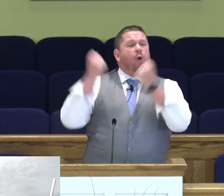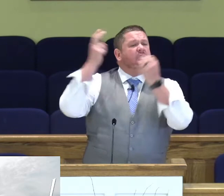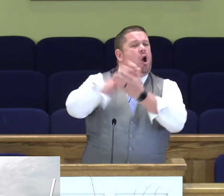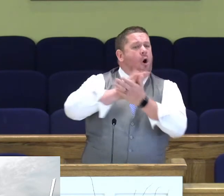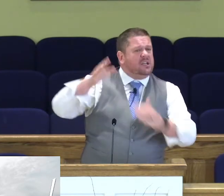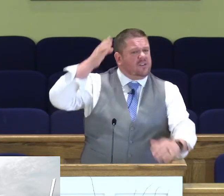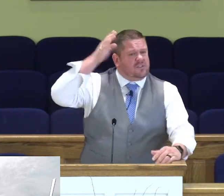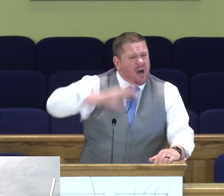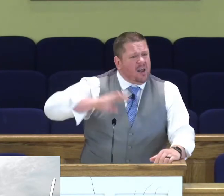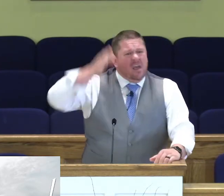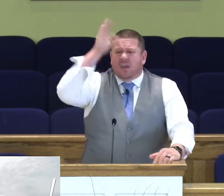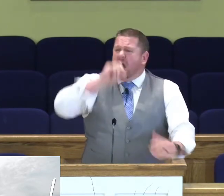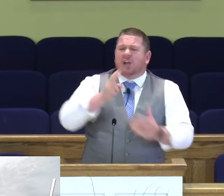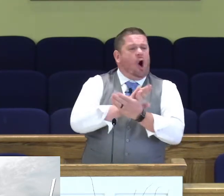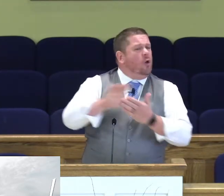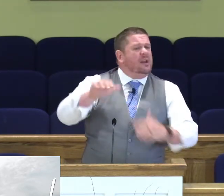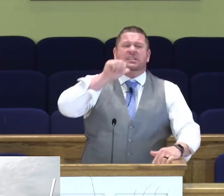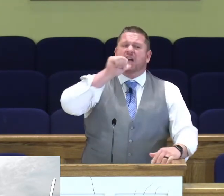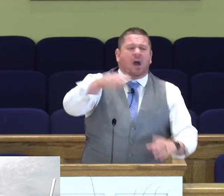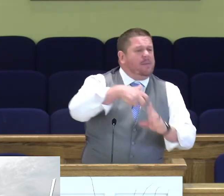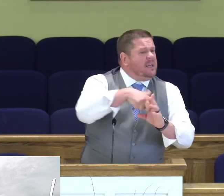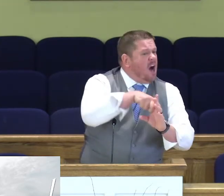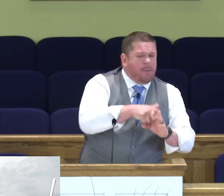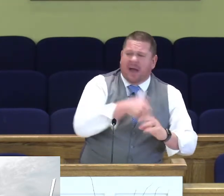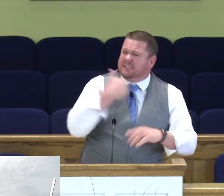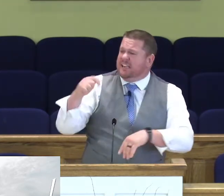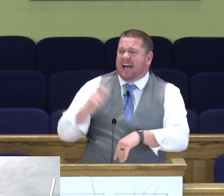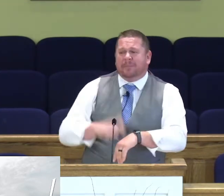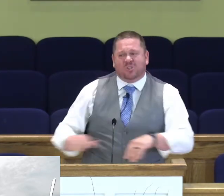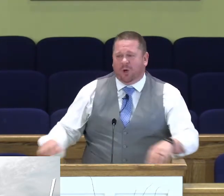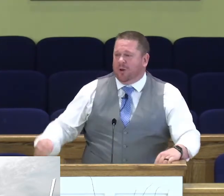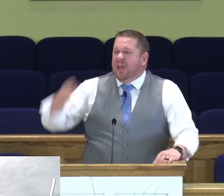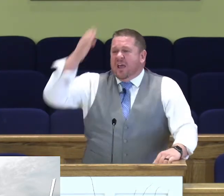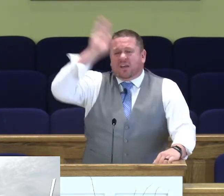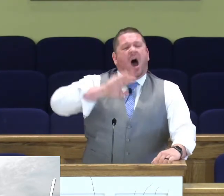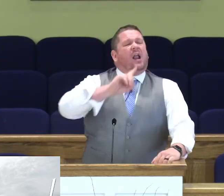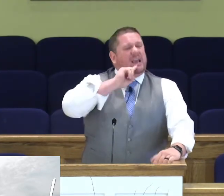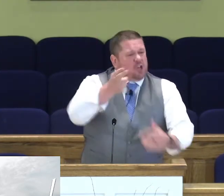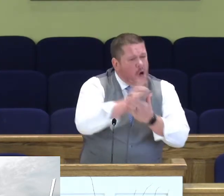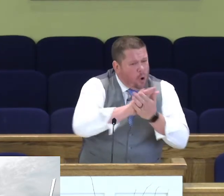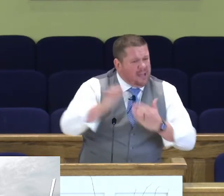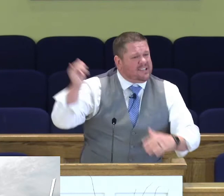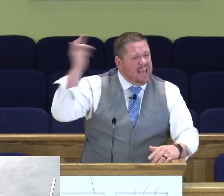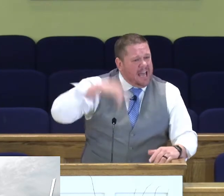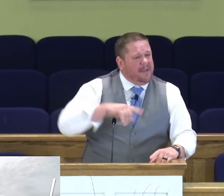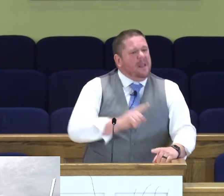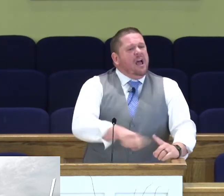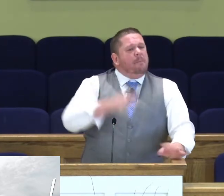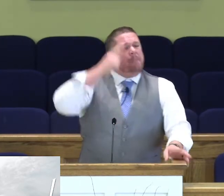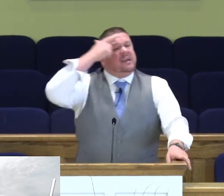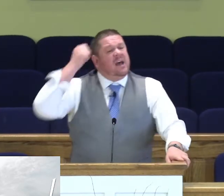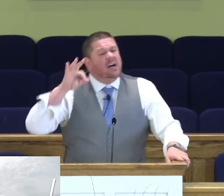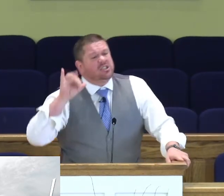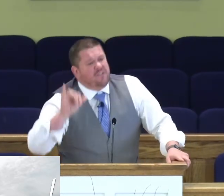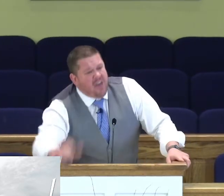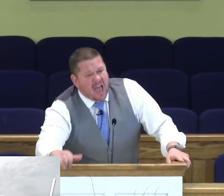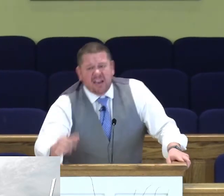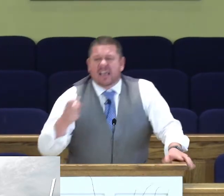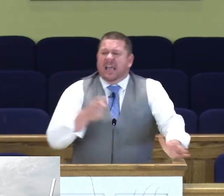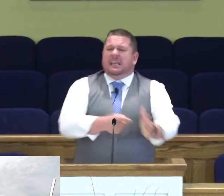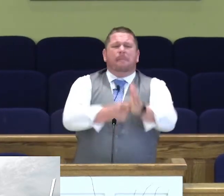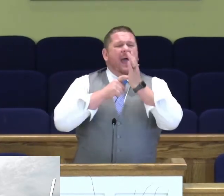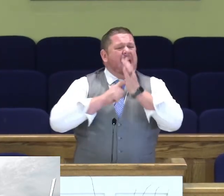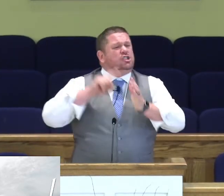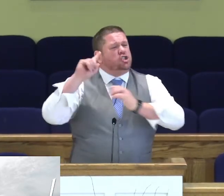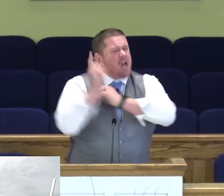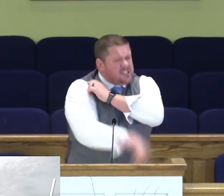to break the holiness of God. God's holiness is not going to be compromised anytime soon. God is holy today. But because of that,